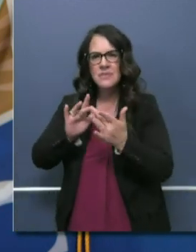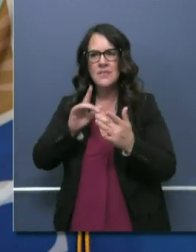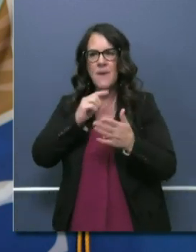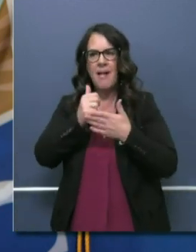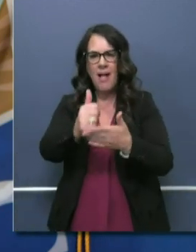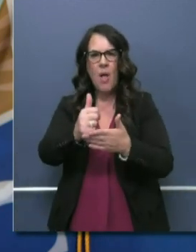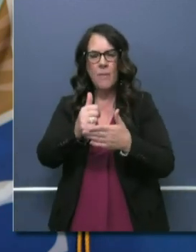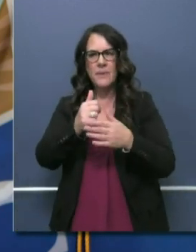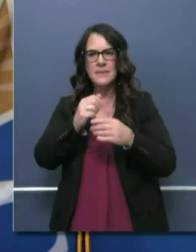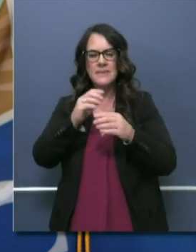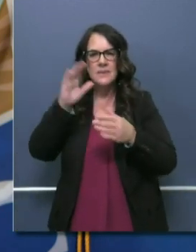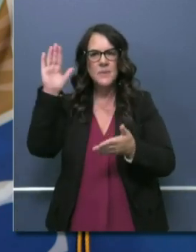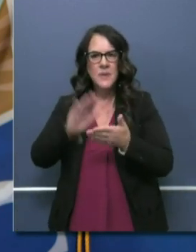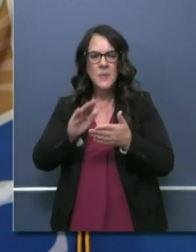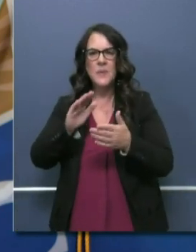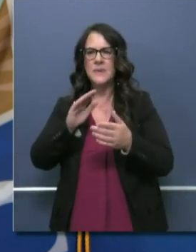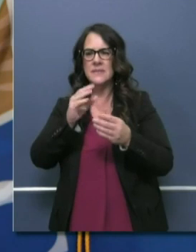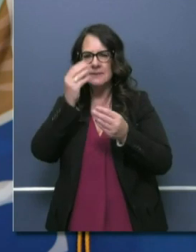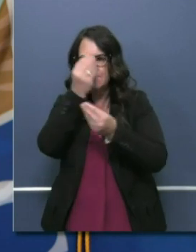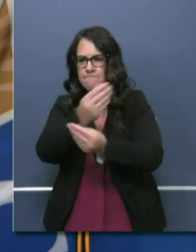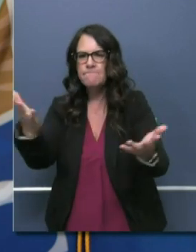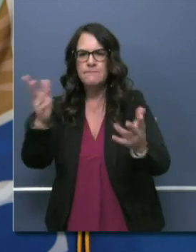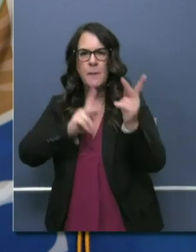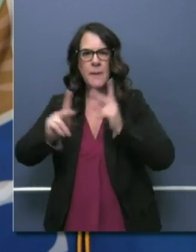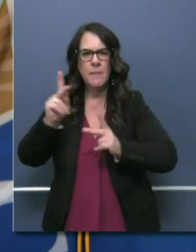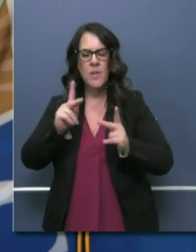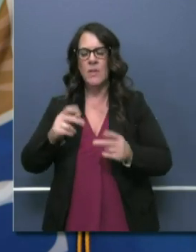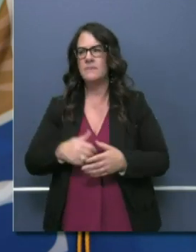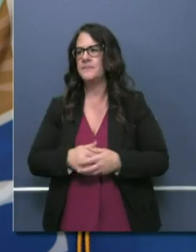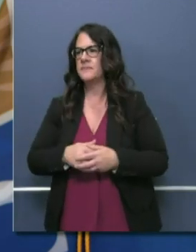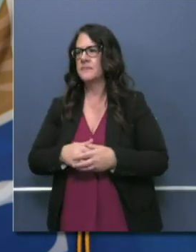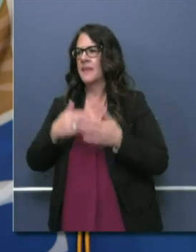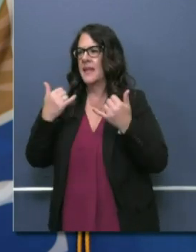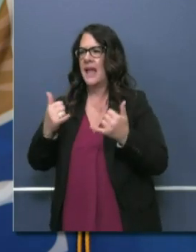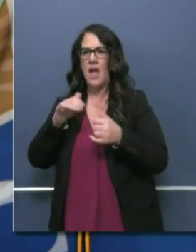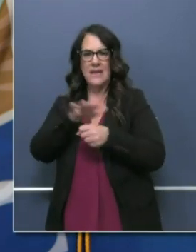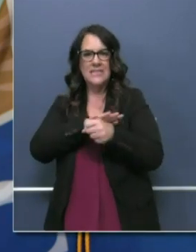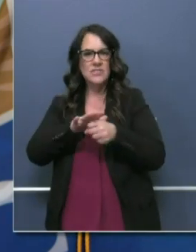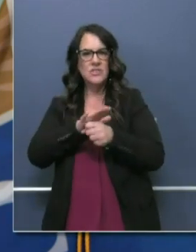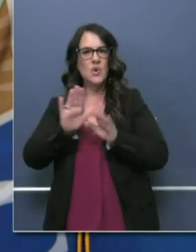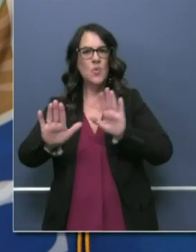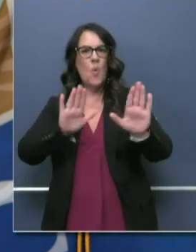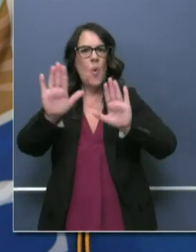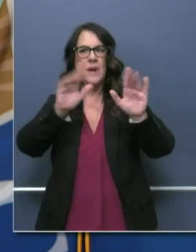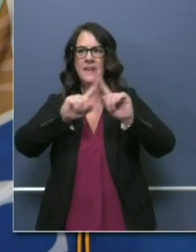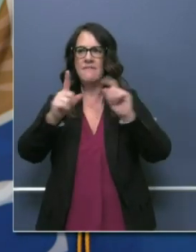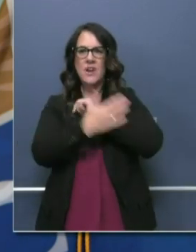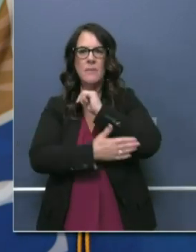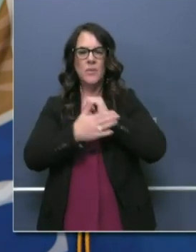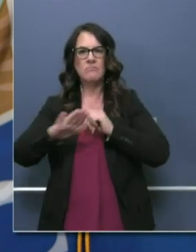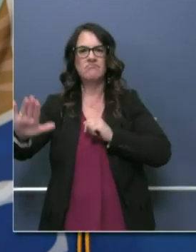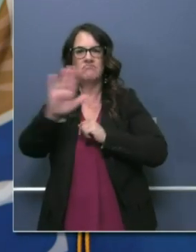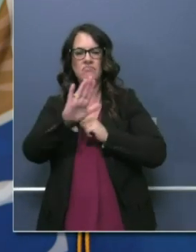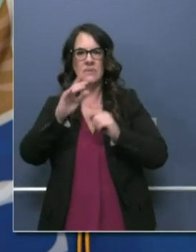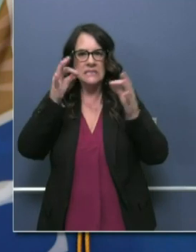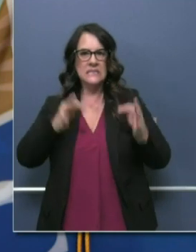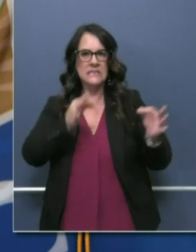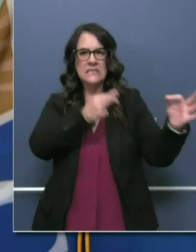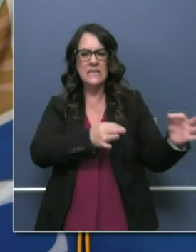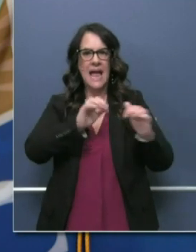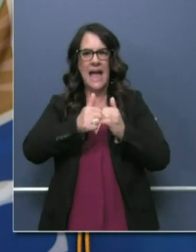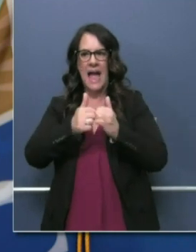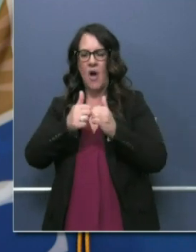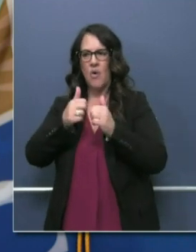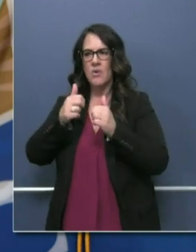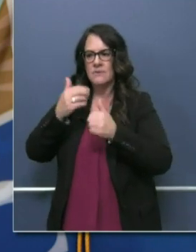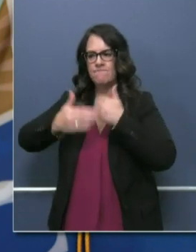direction. Regionalization now top of mind, and now progress into phase 2 of